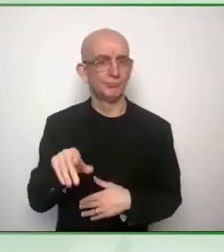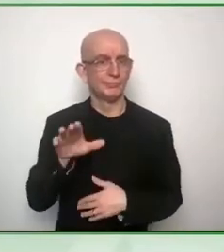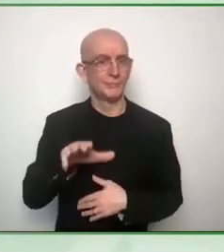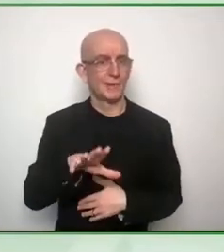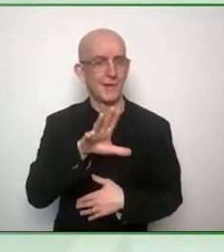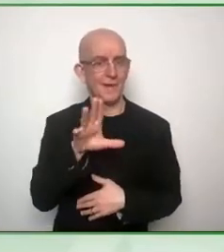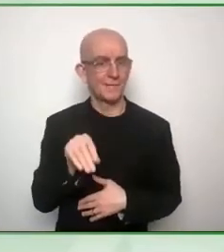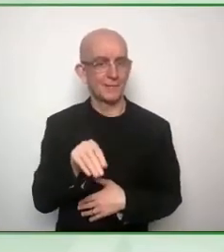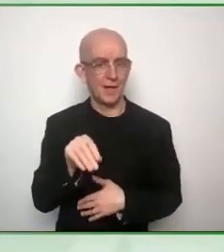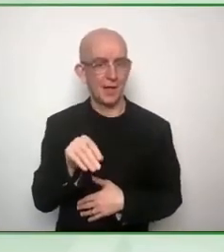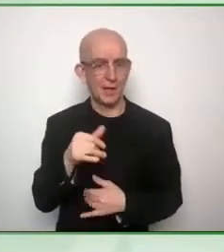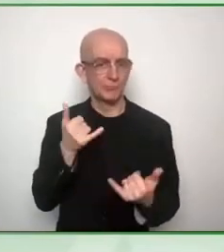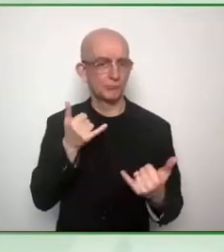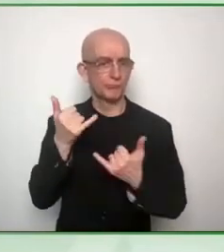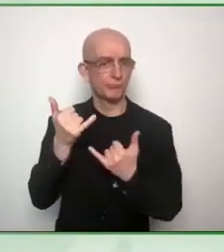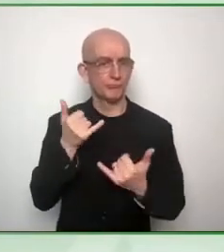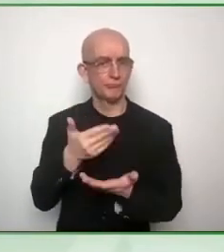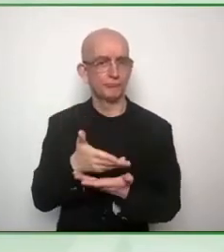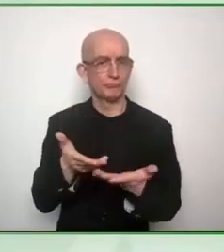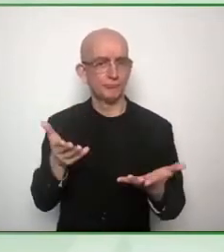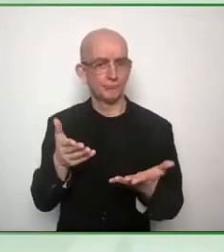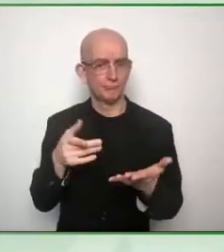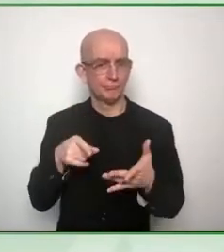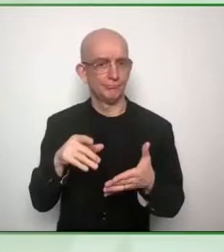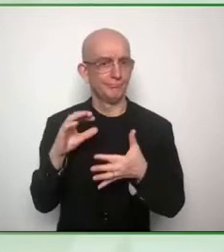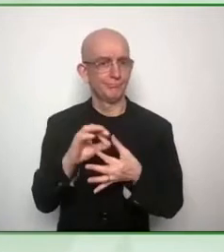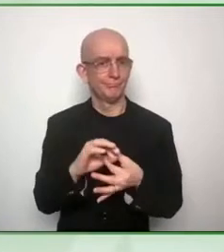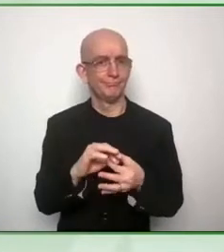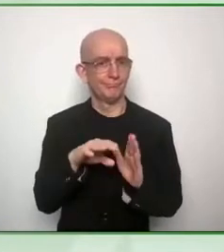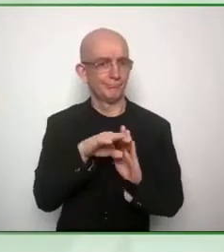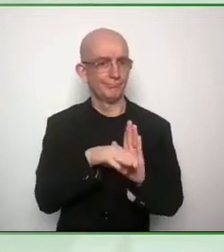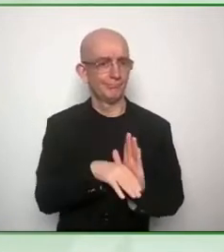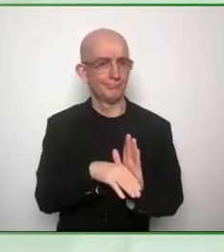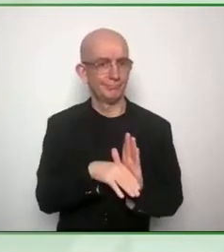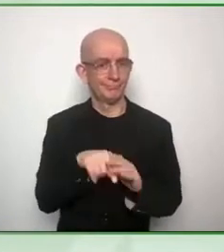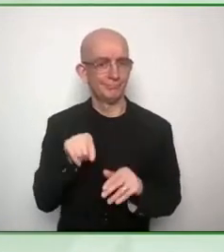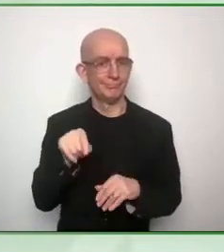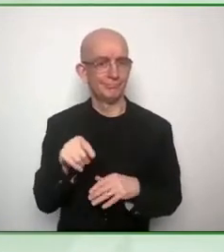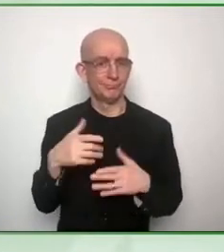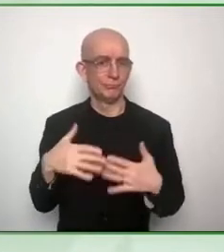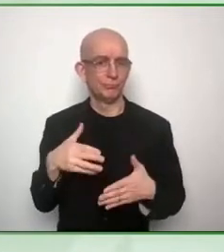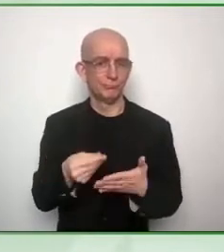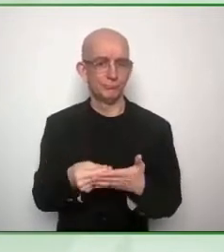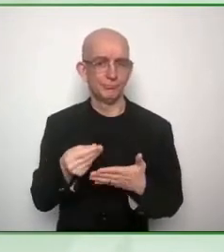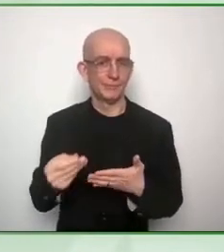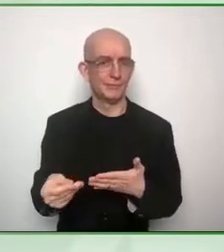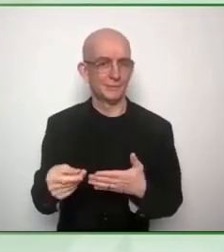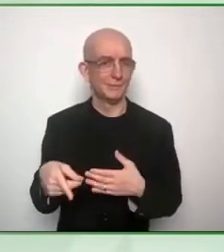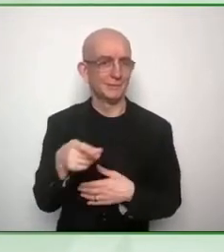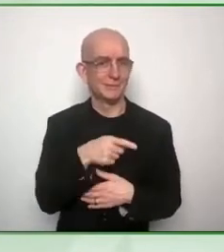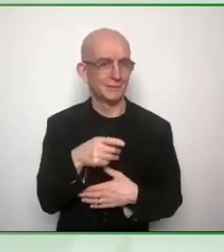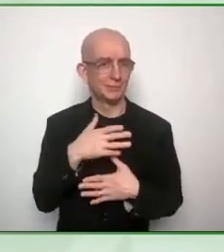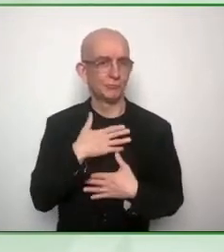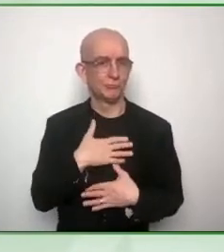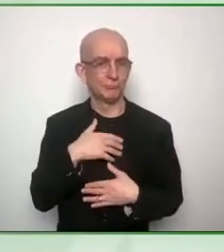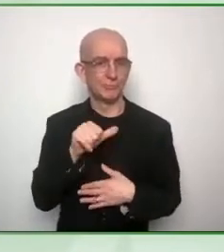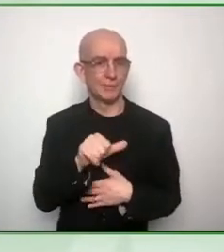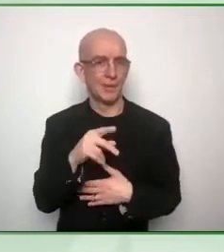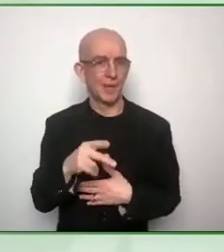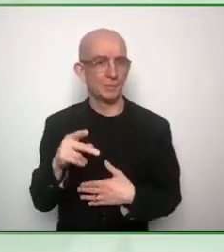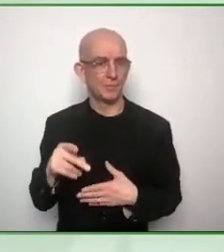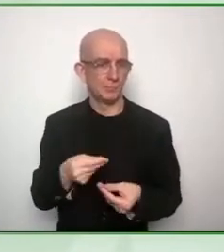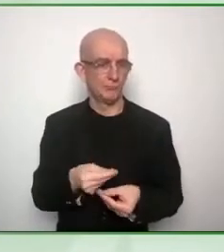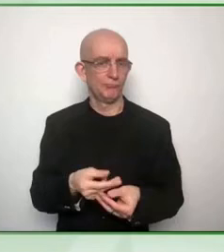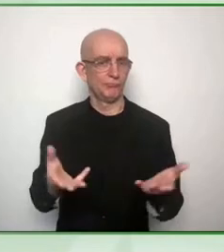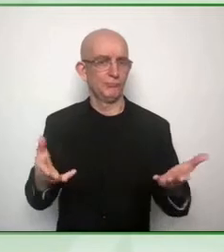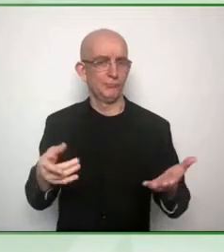by even reducing or removing totally the cost of data usage for this app. The app itself will charge